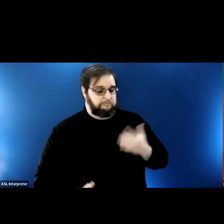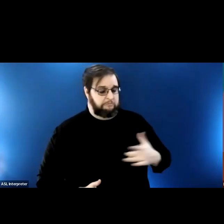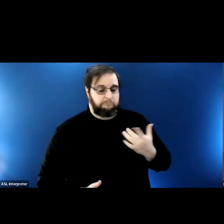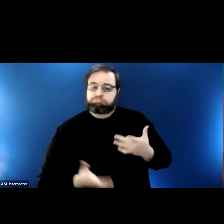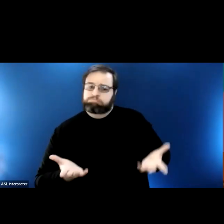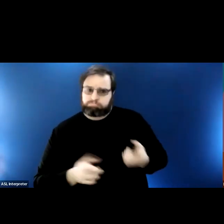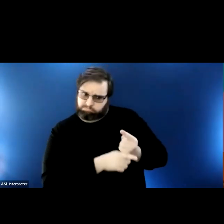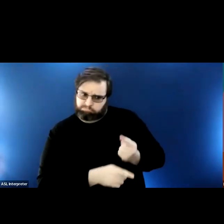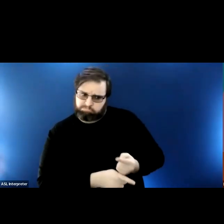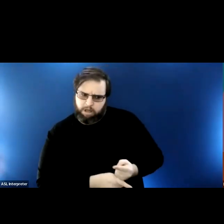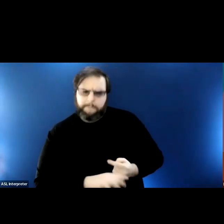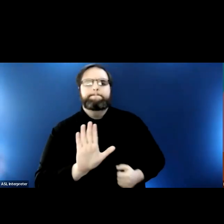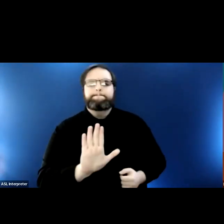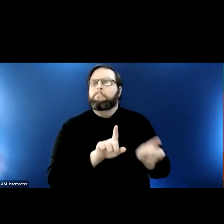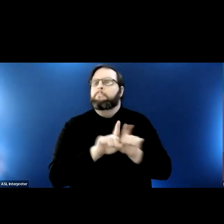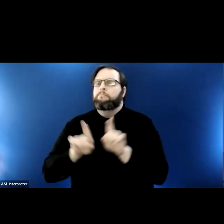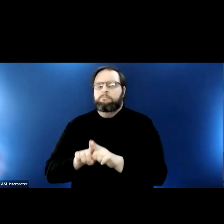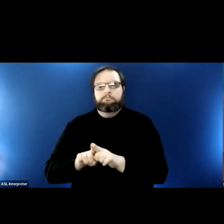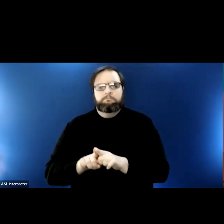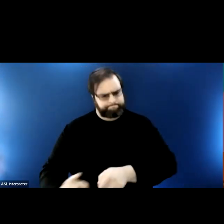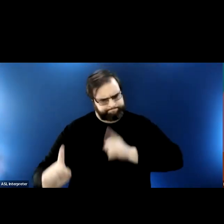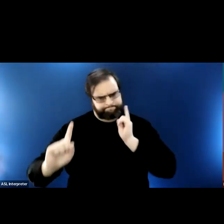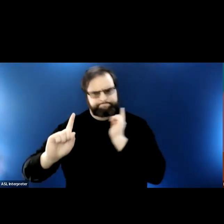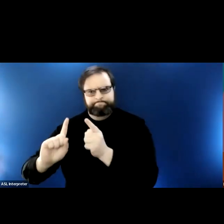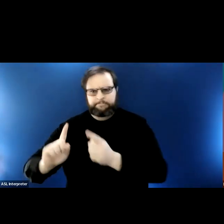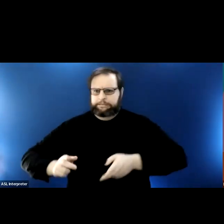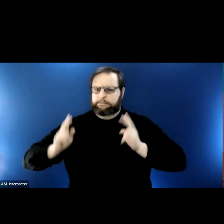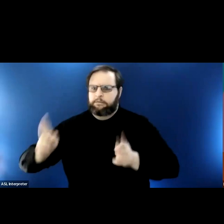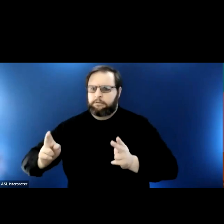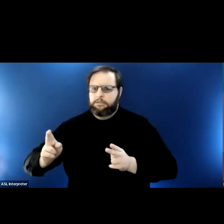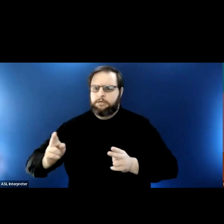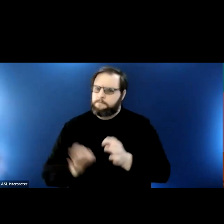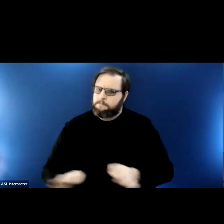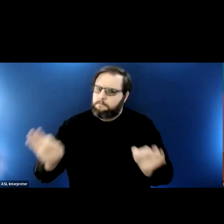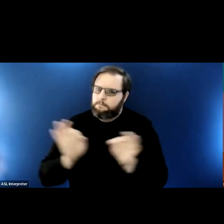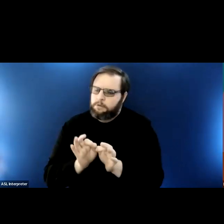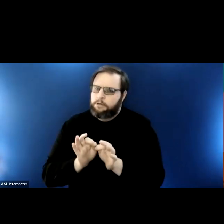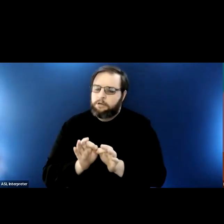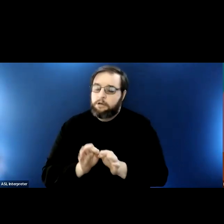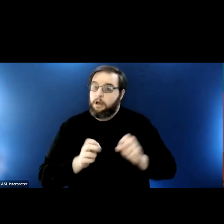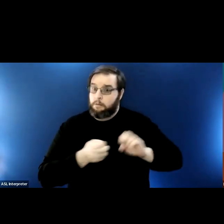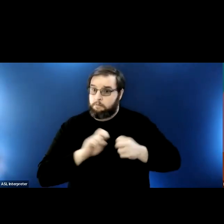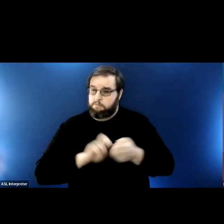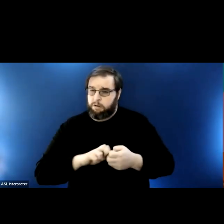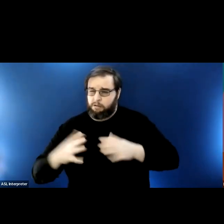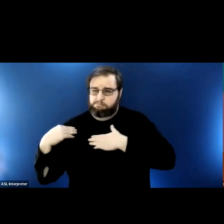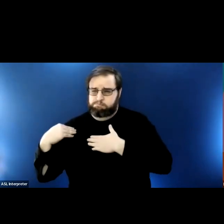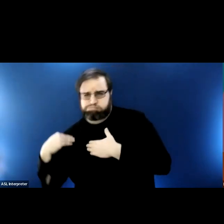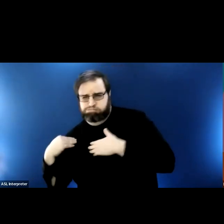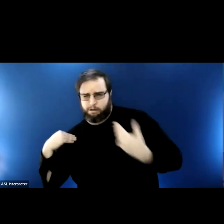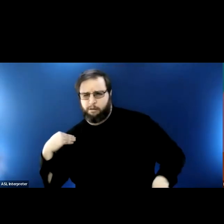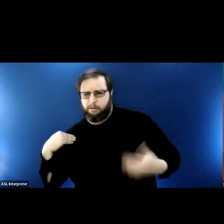obligation, but out of a deliberate sense of urgency. Our problems are too great, and we can no